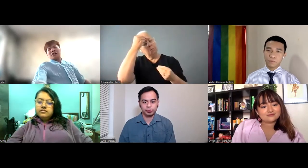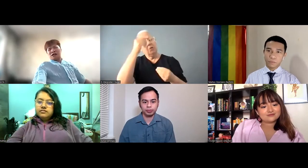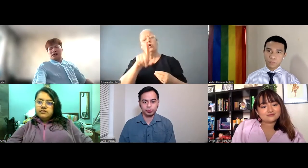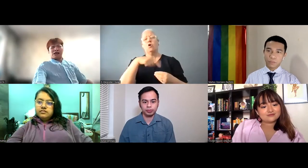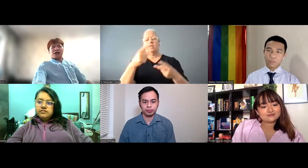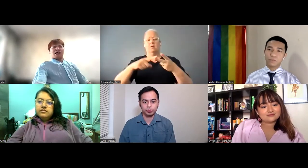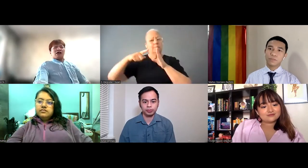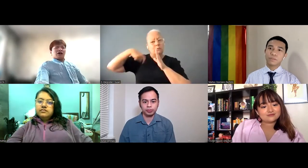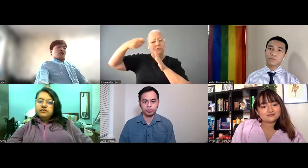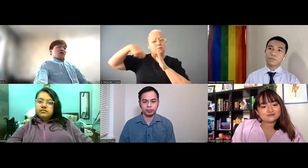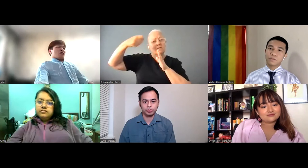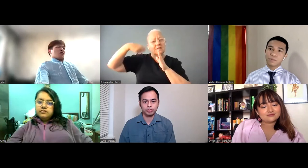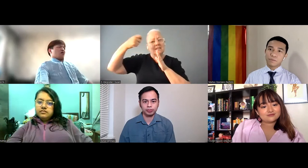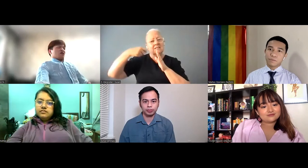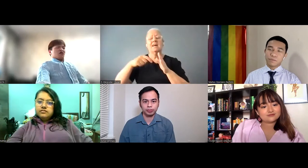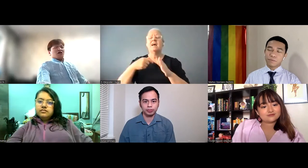like.